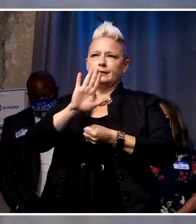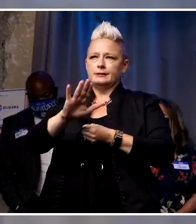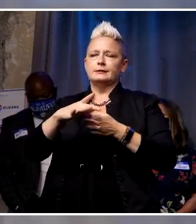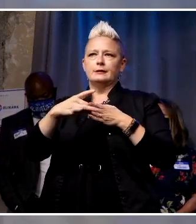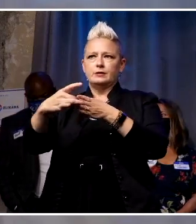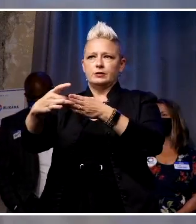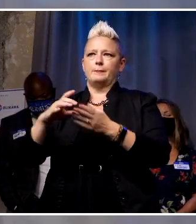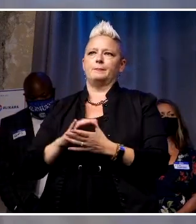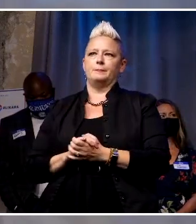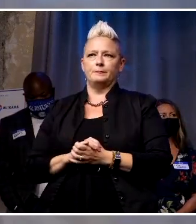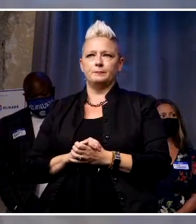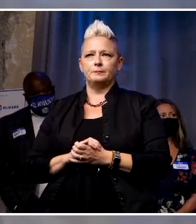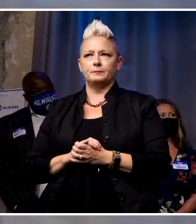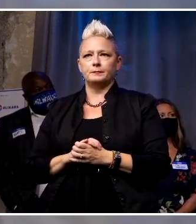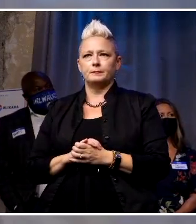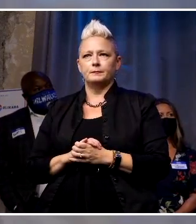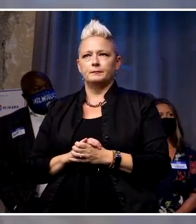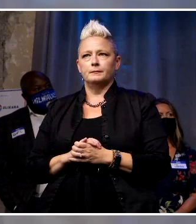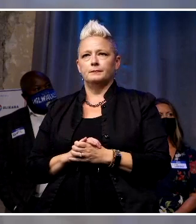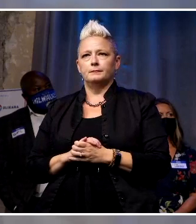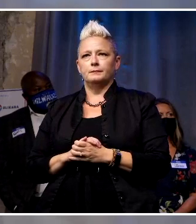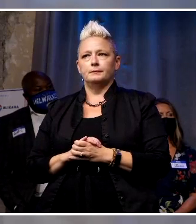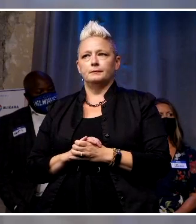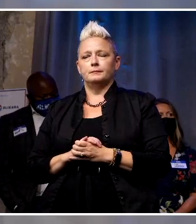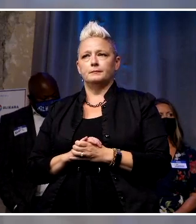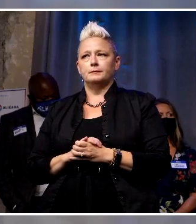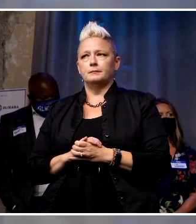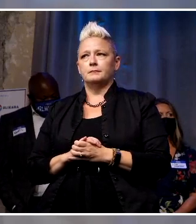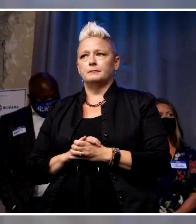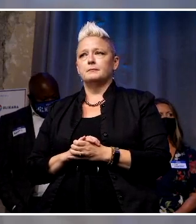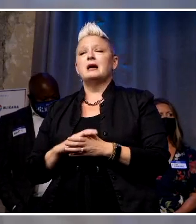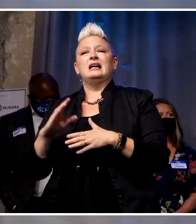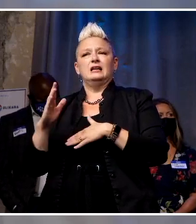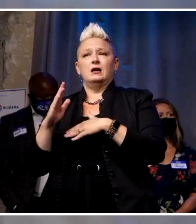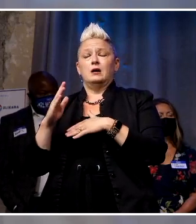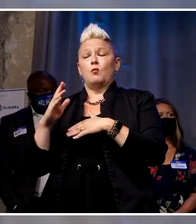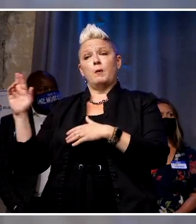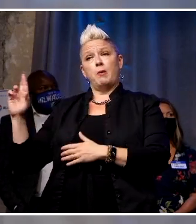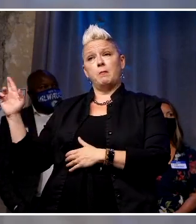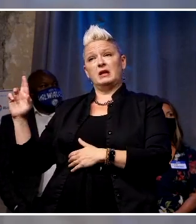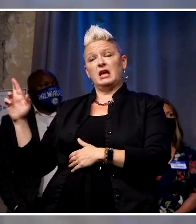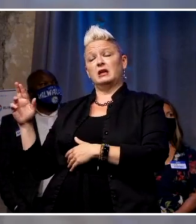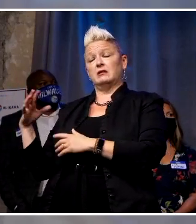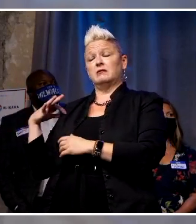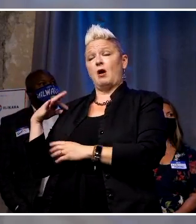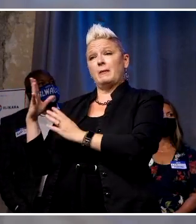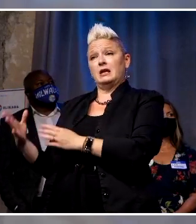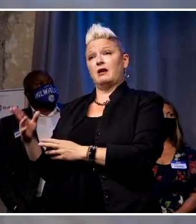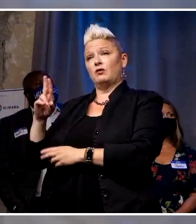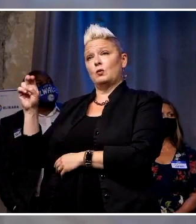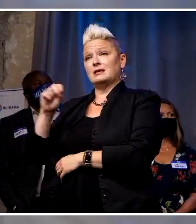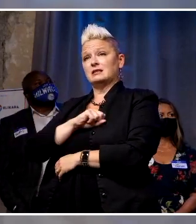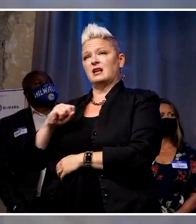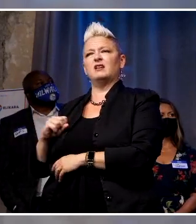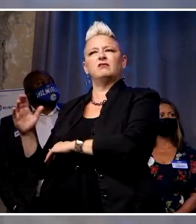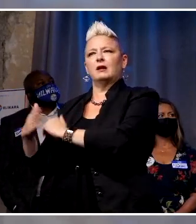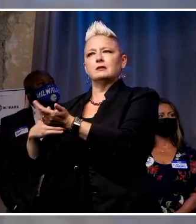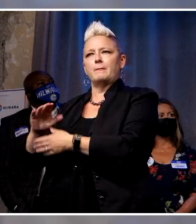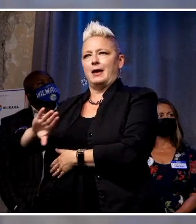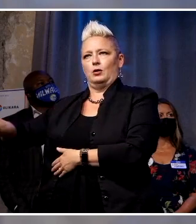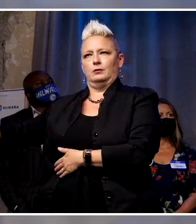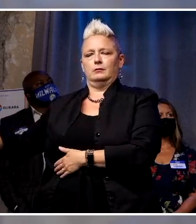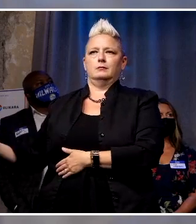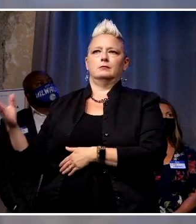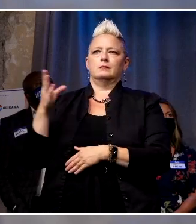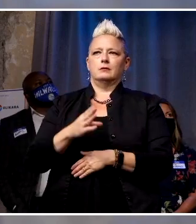matter which person may end up being the Republican nominee for U.S. Senate. Steven is the